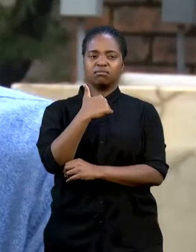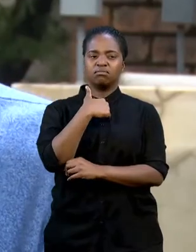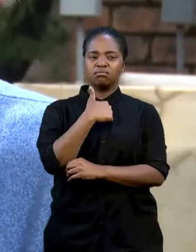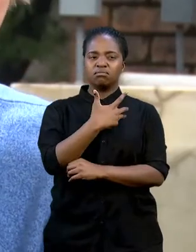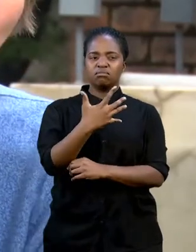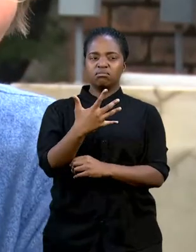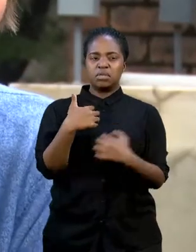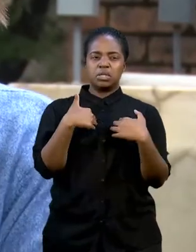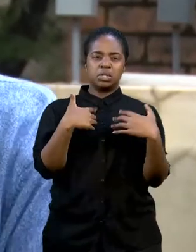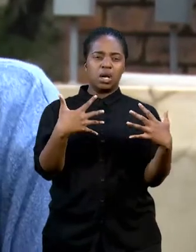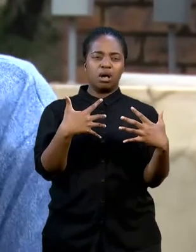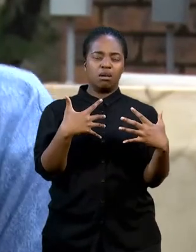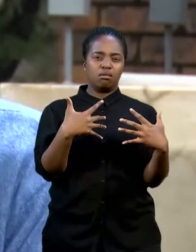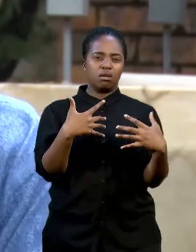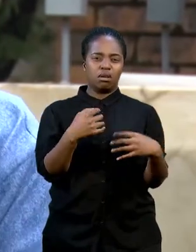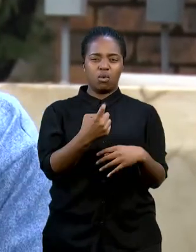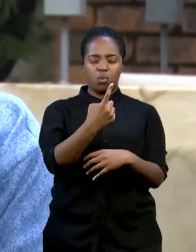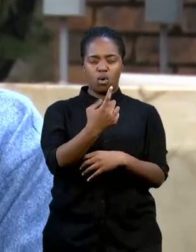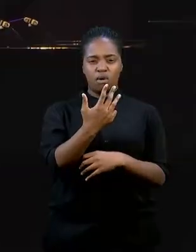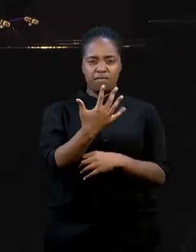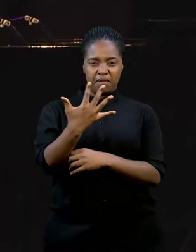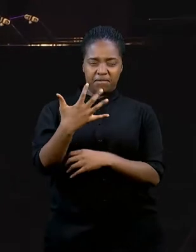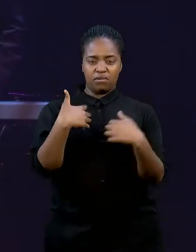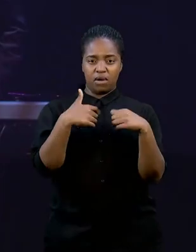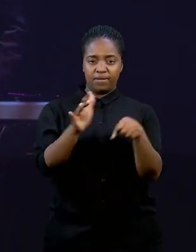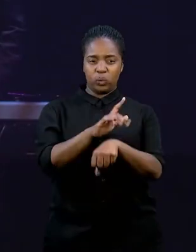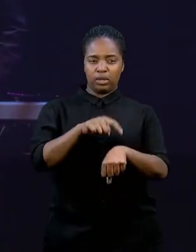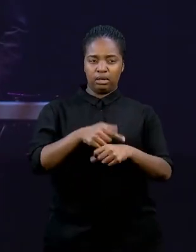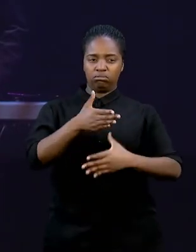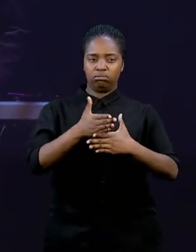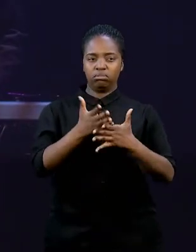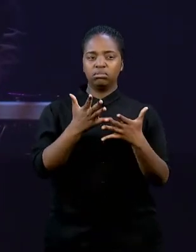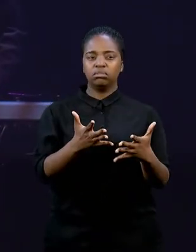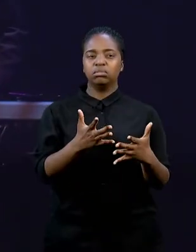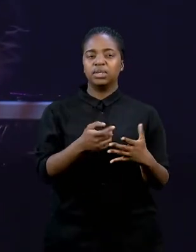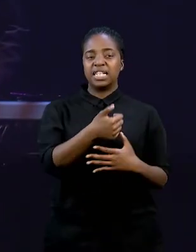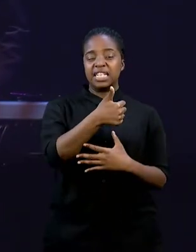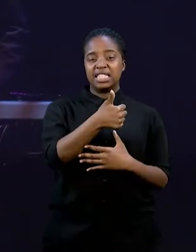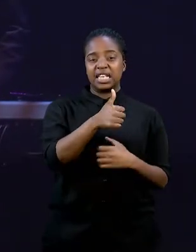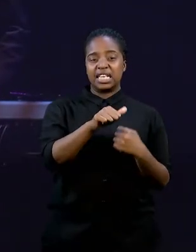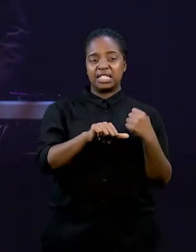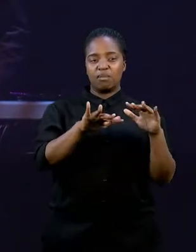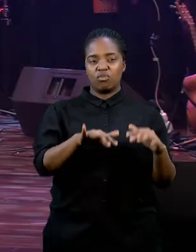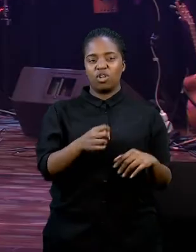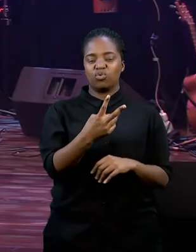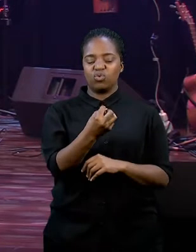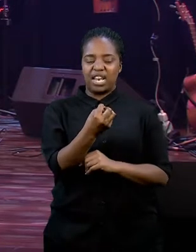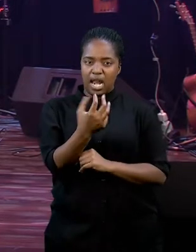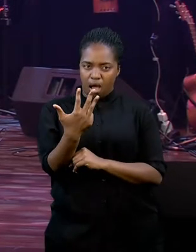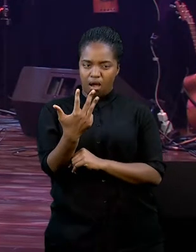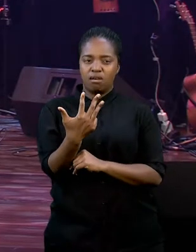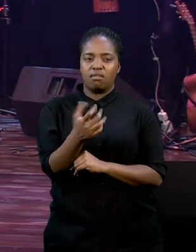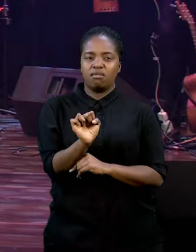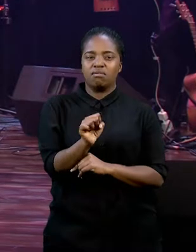Ek sing al, maak musiek voltyds van 1995 af. En 10 jaar terug, 2009, 6 April, het ek 'n motorfietsongeluk